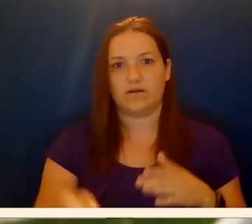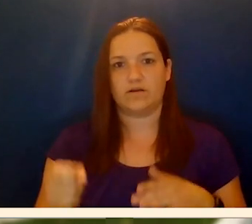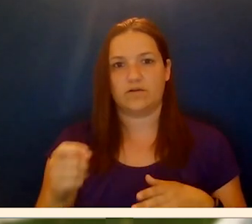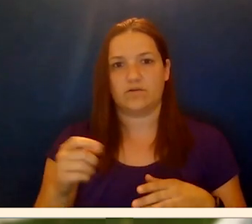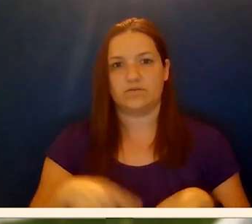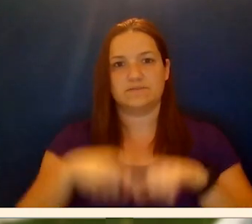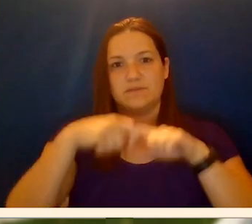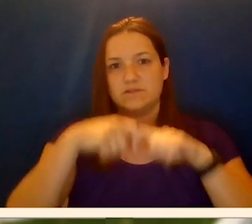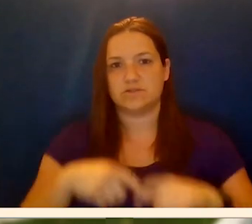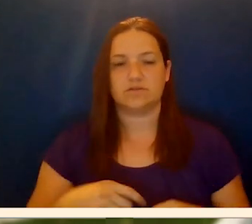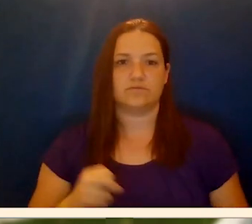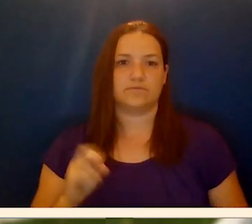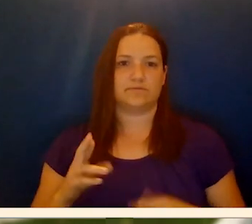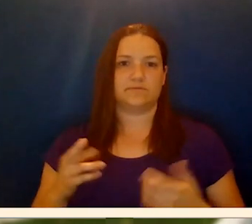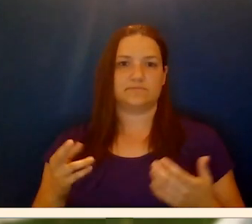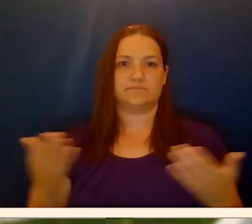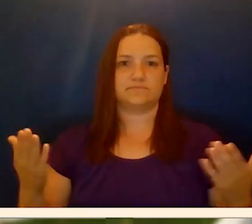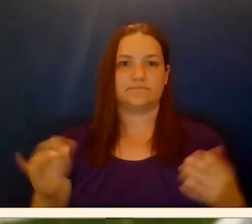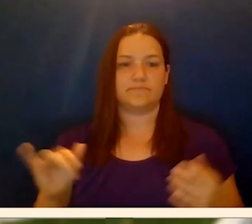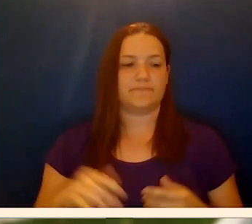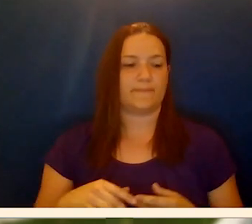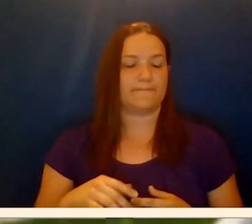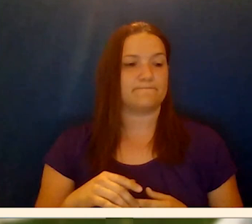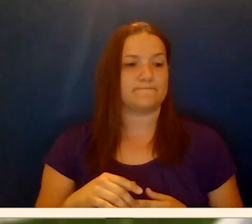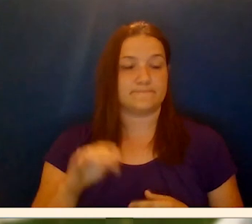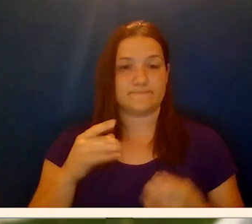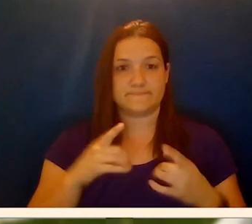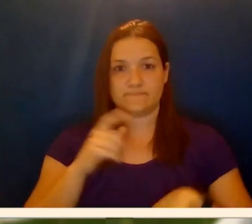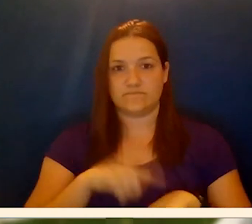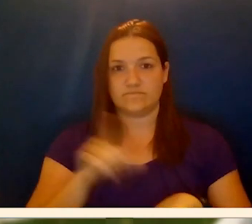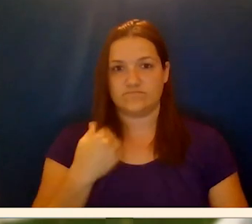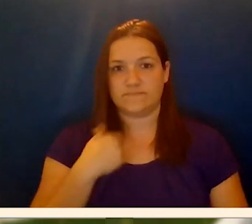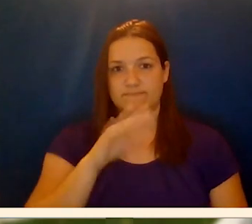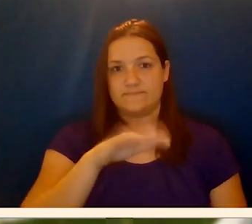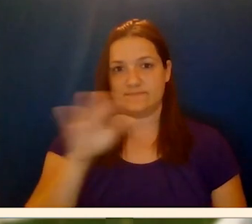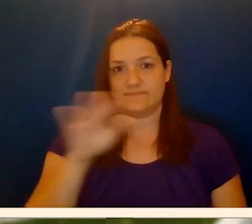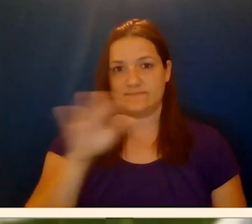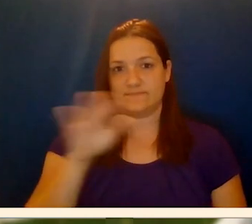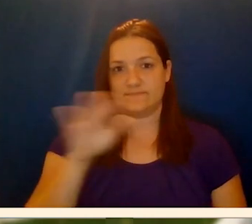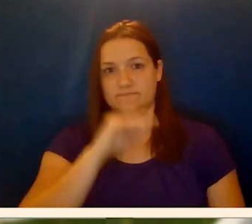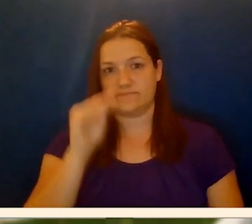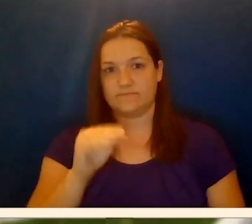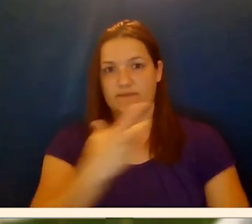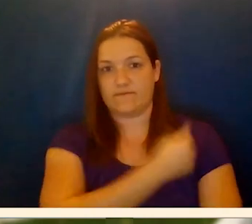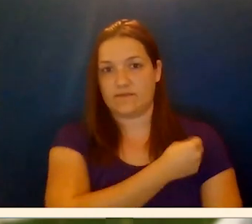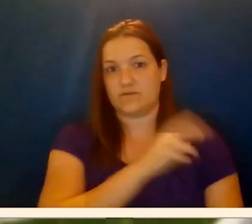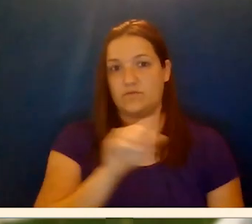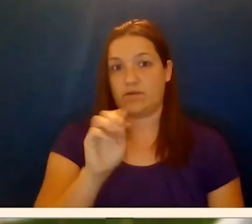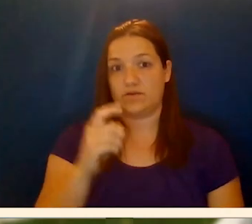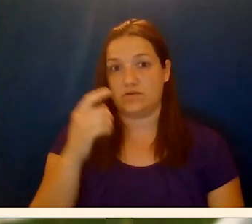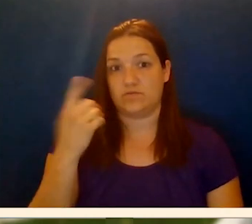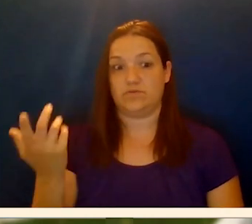and at the time we only had a 55% vaccination rate, so we were looking that we're going to be conducting thousands of